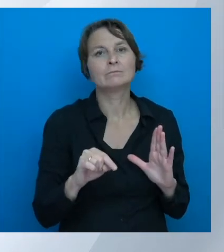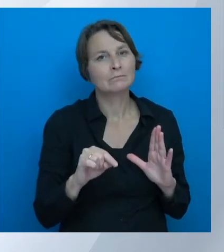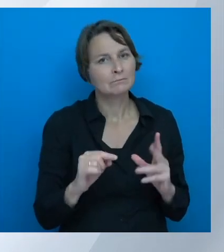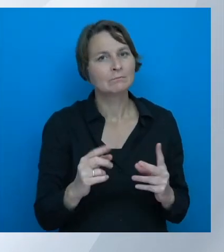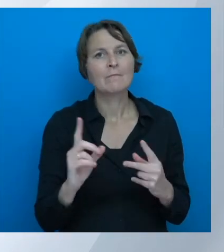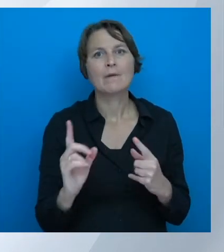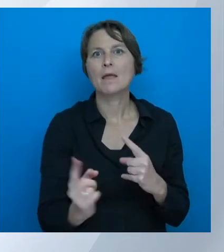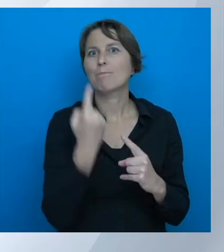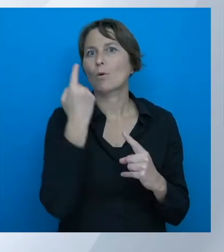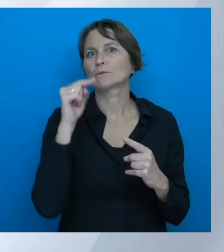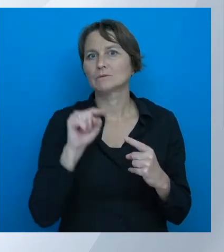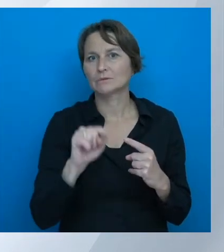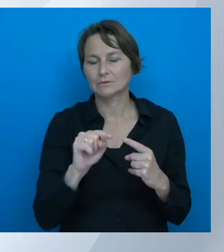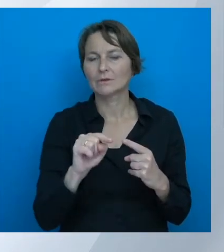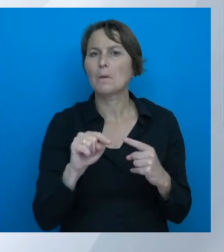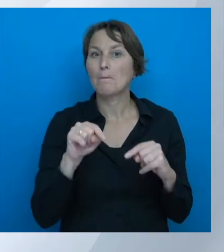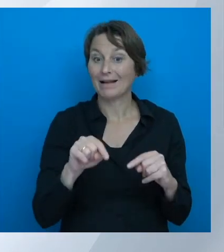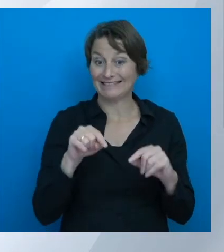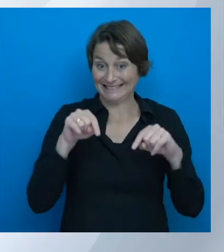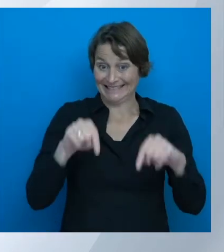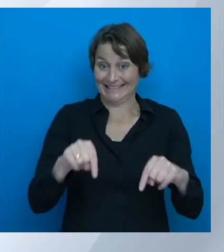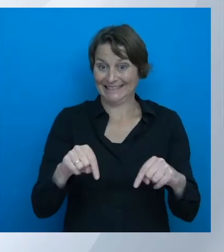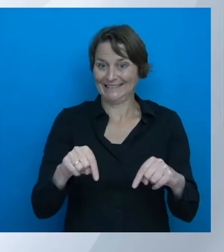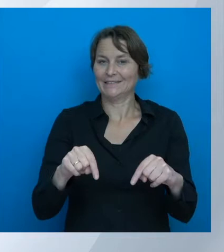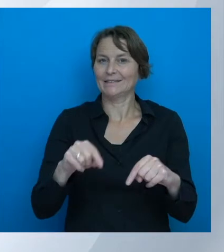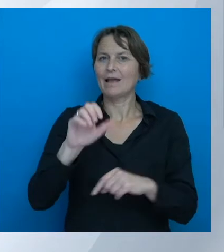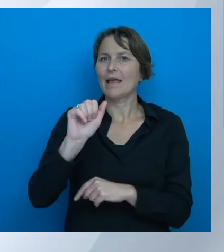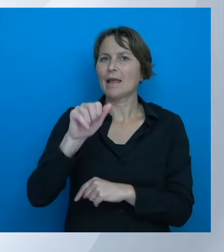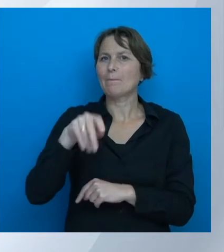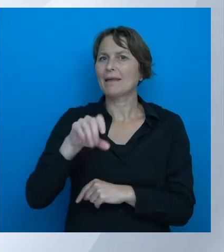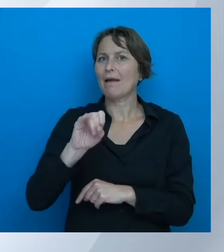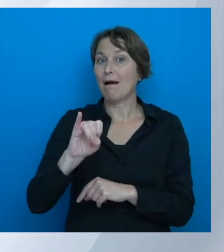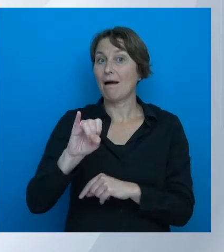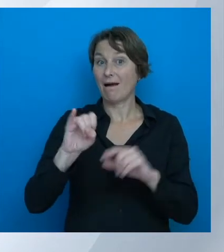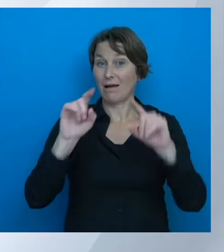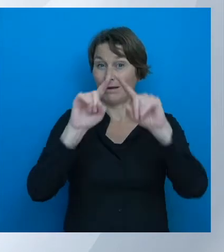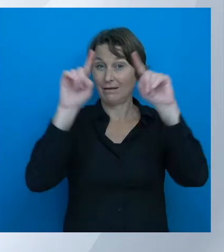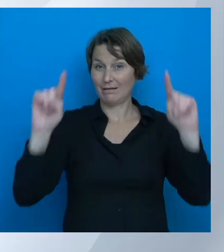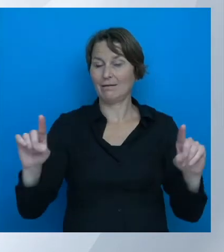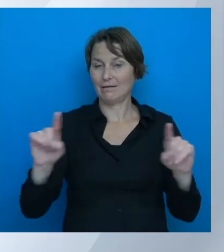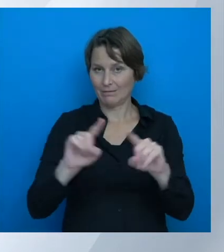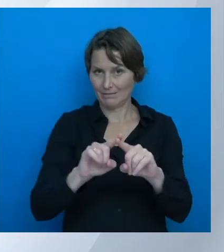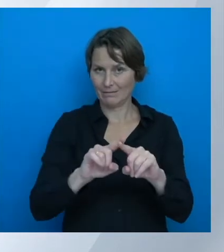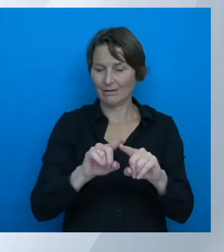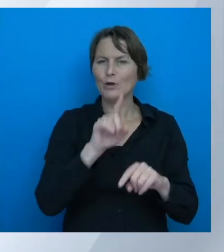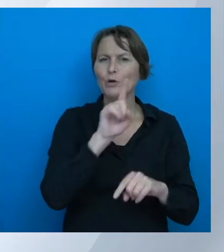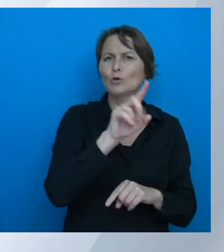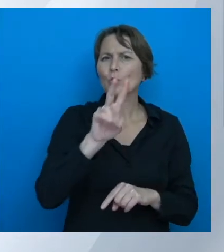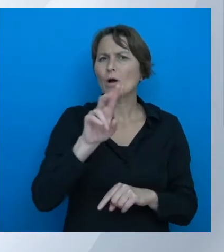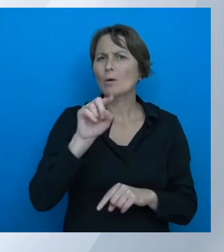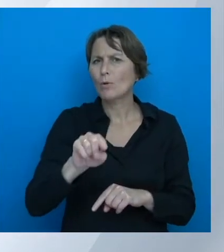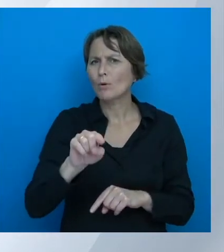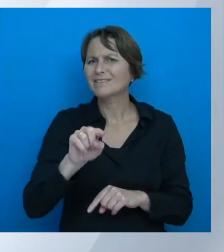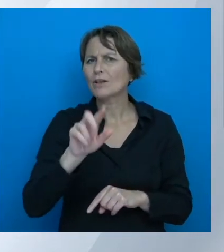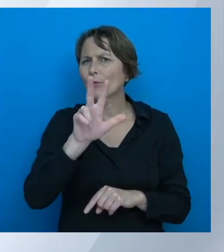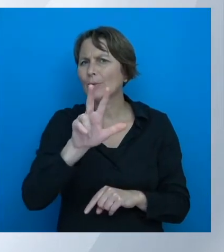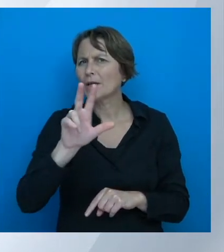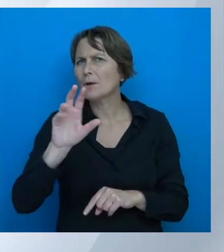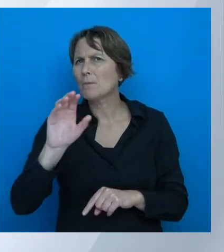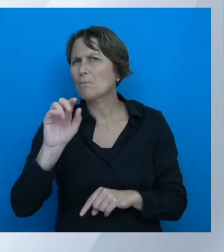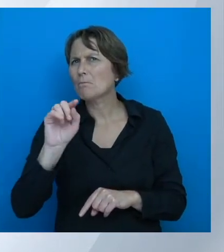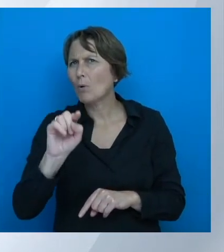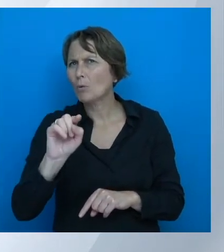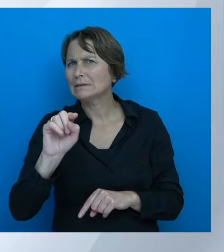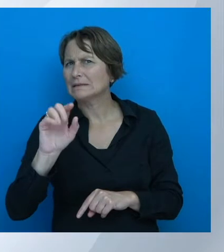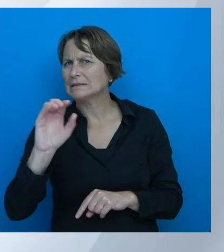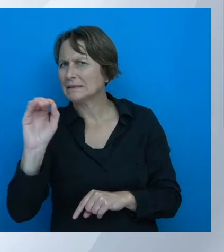only introduced in this API in version 12.3.0, which was released in March, I believe. Prior to that,